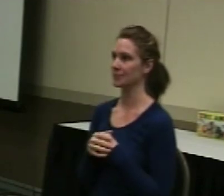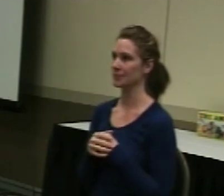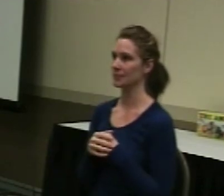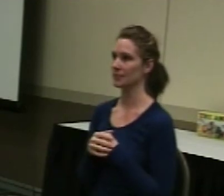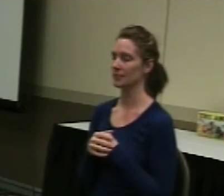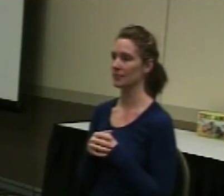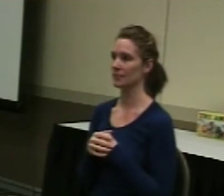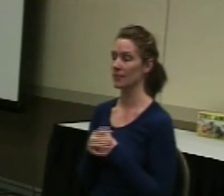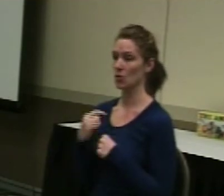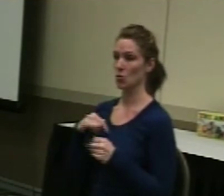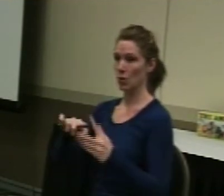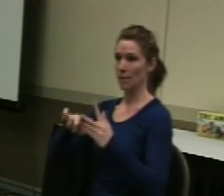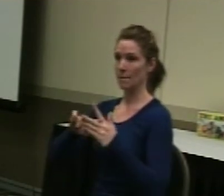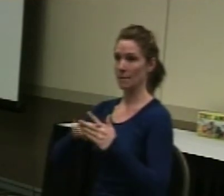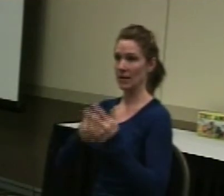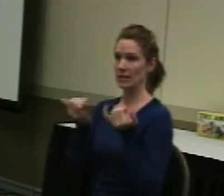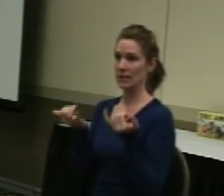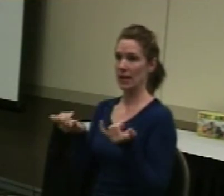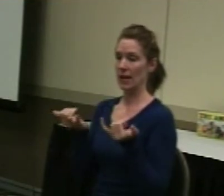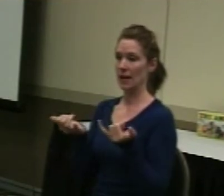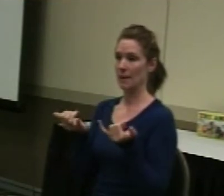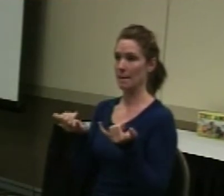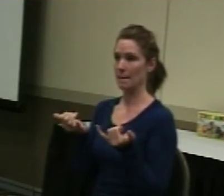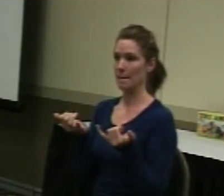As we begin today,